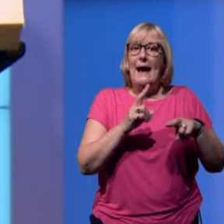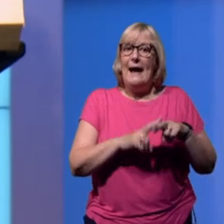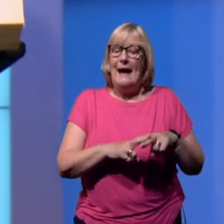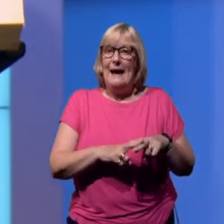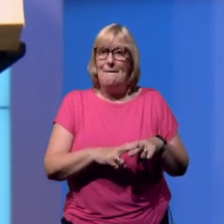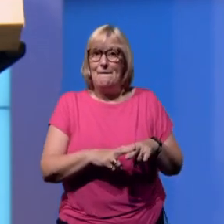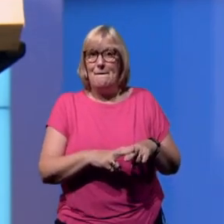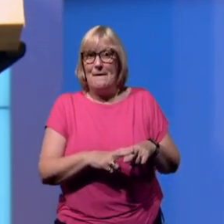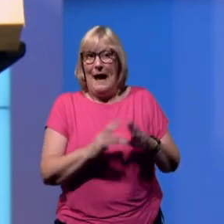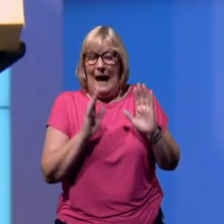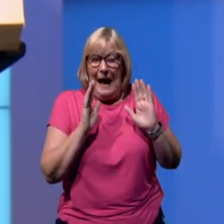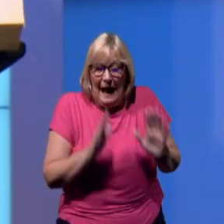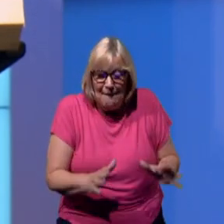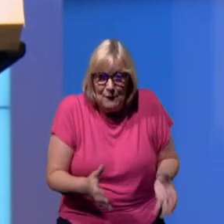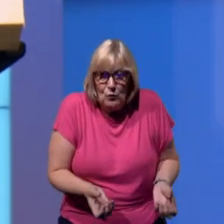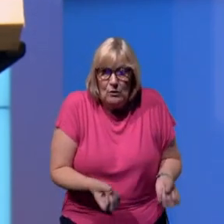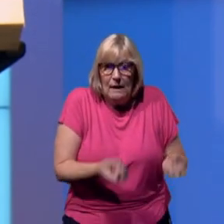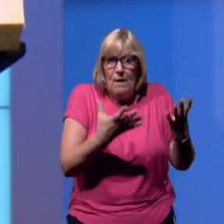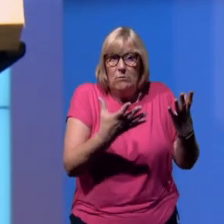to